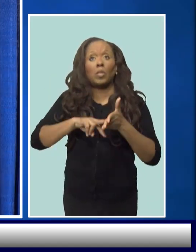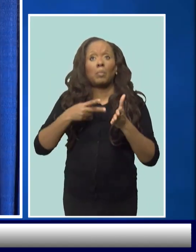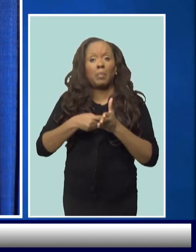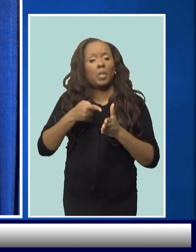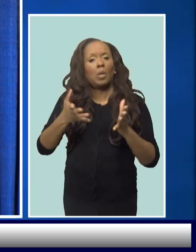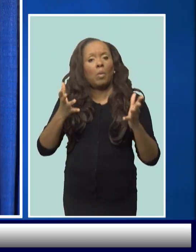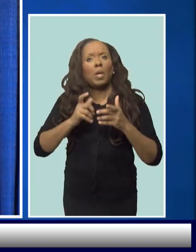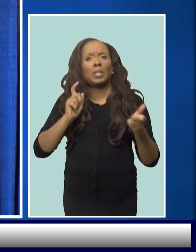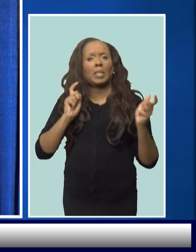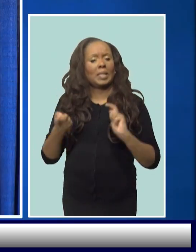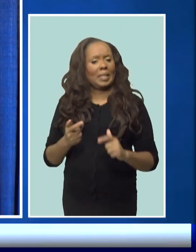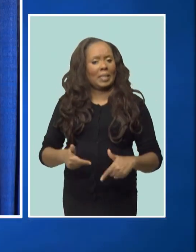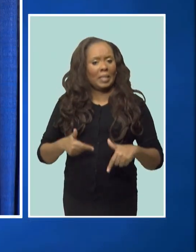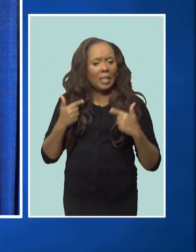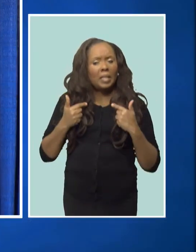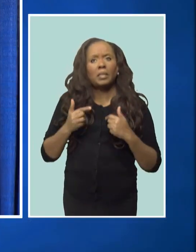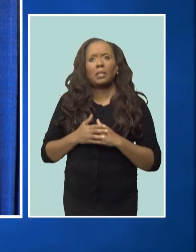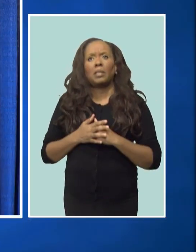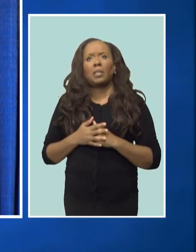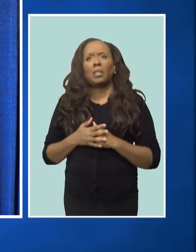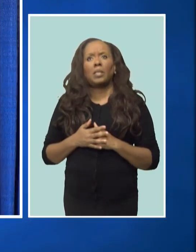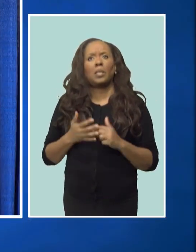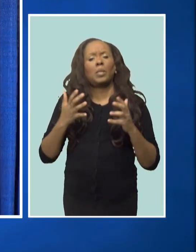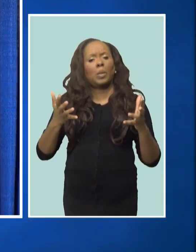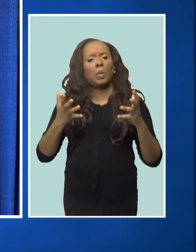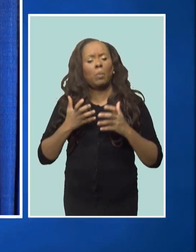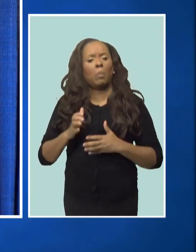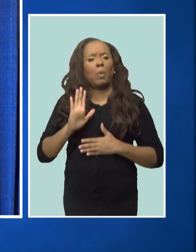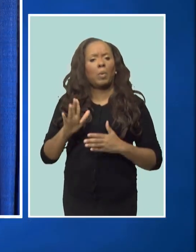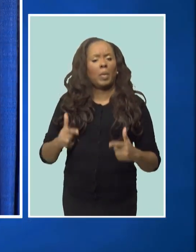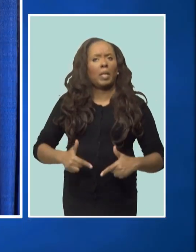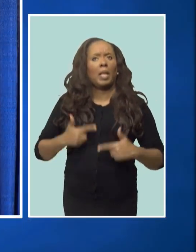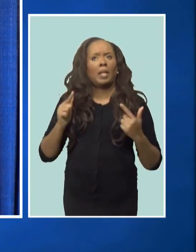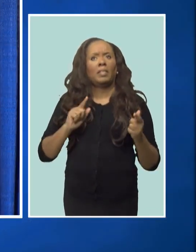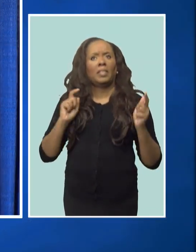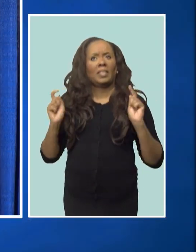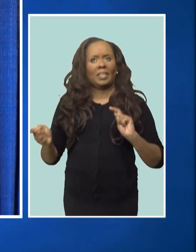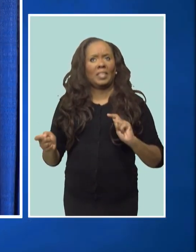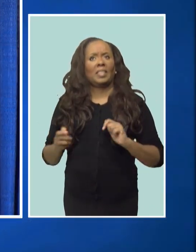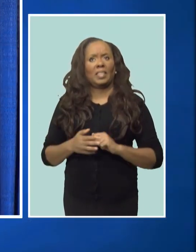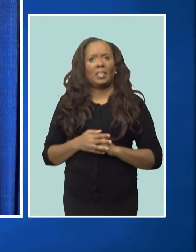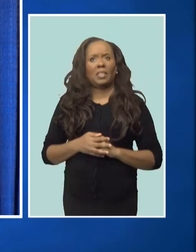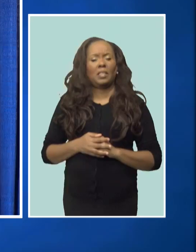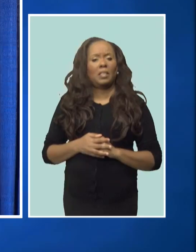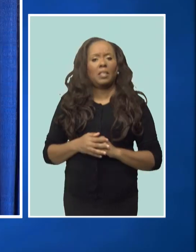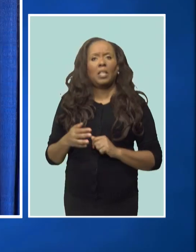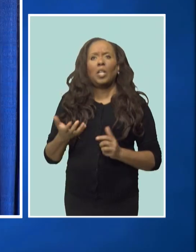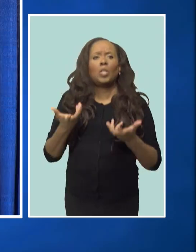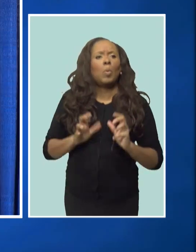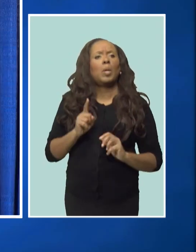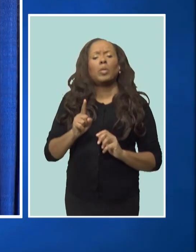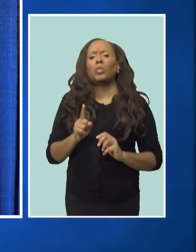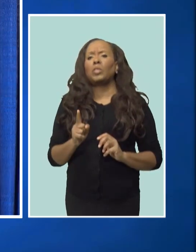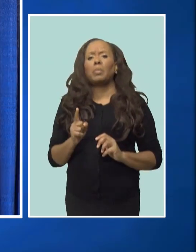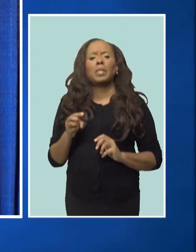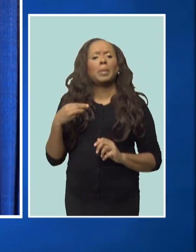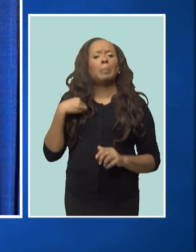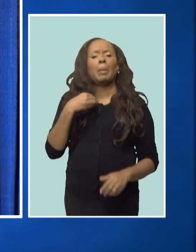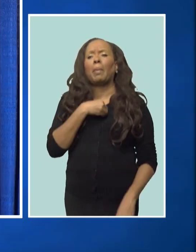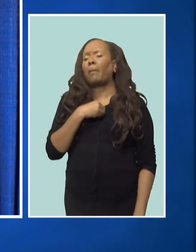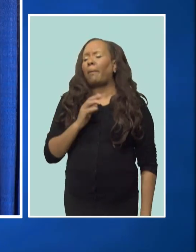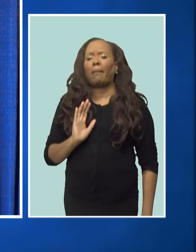change lives and to let service change yours. Do not be just another member. Be a